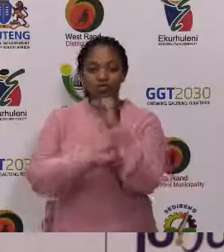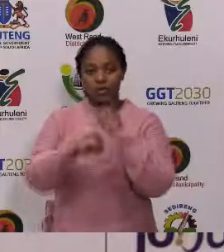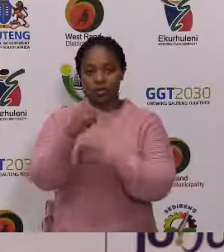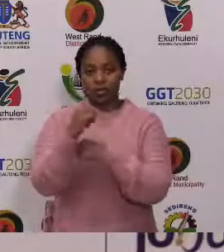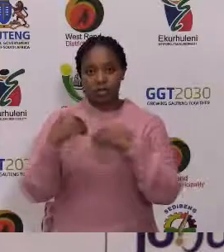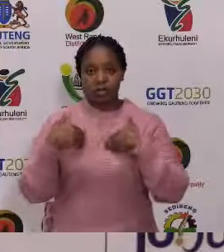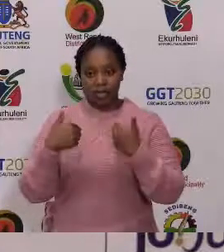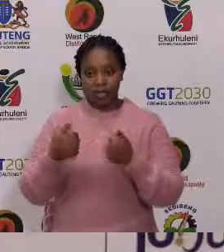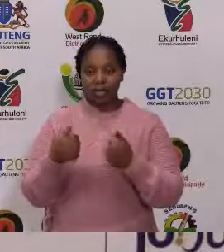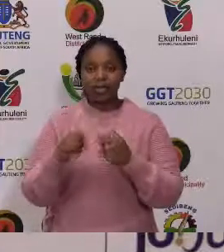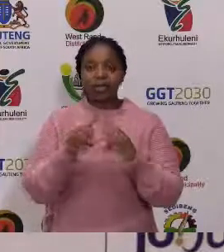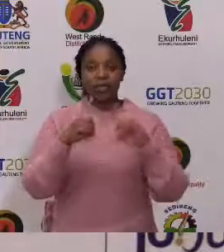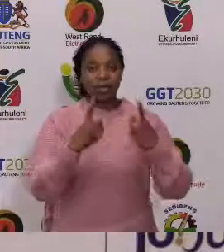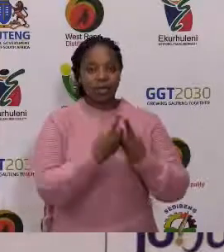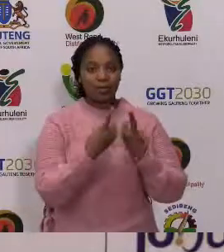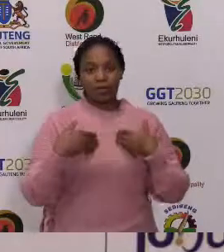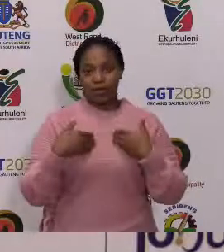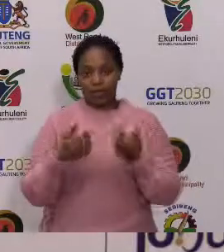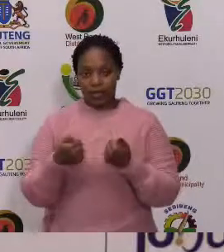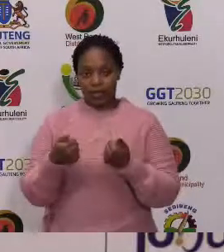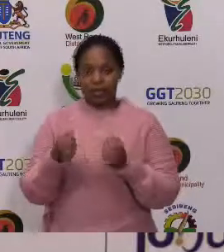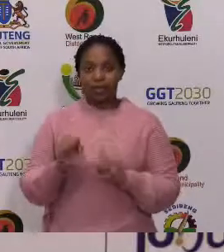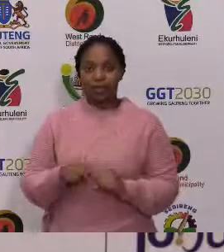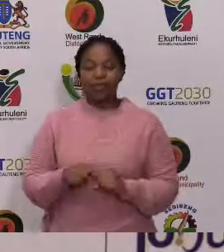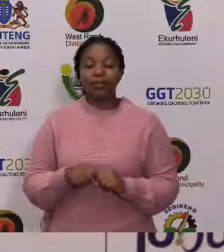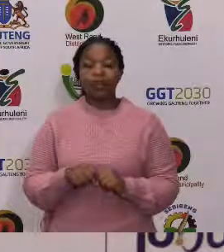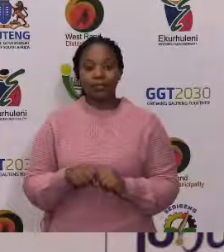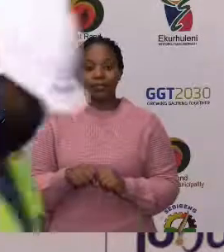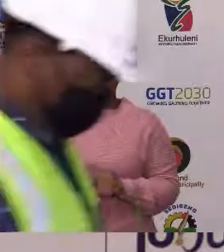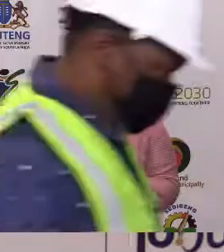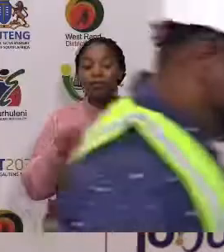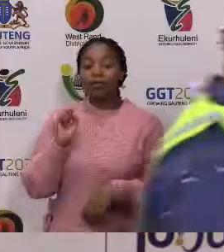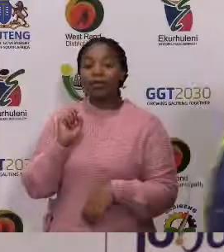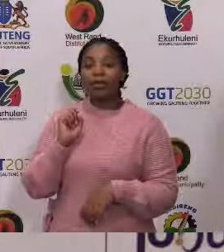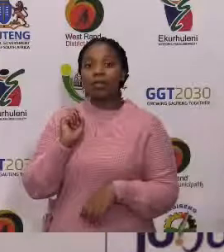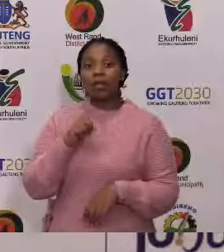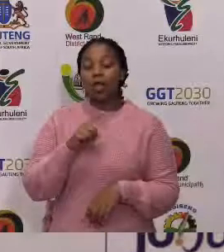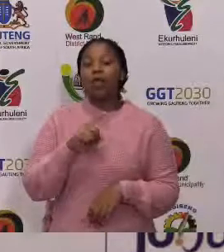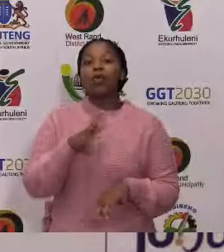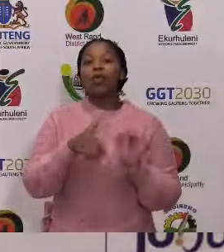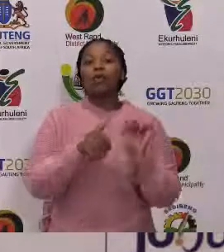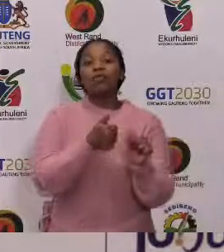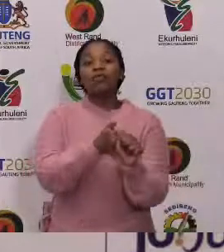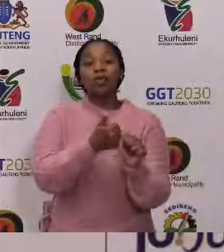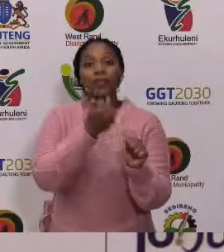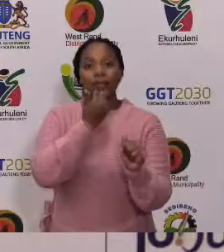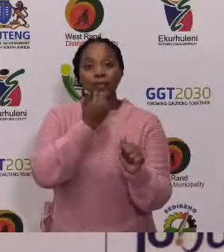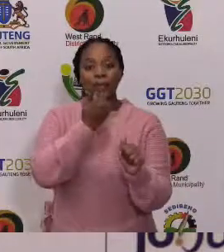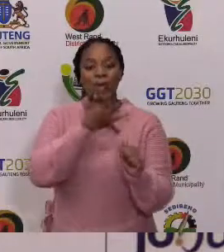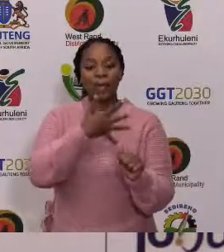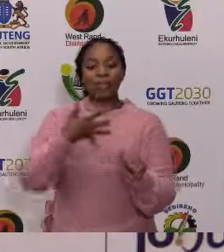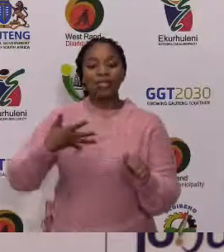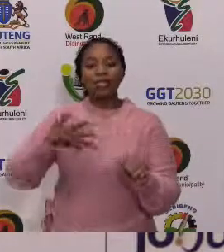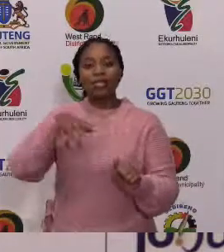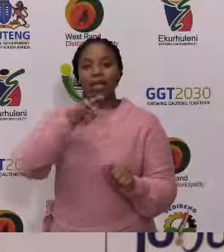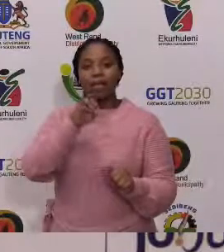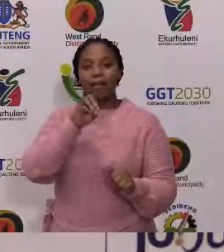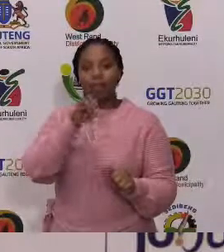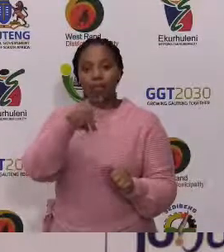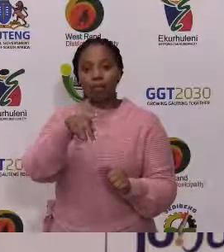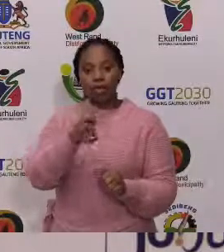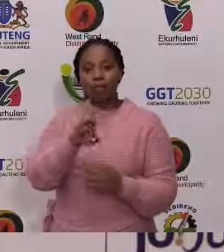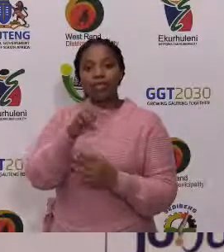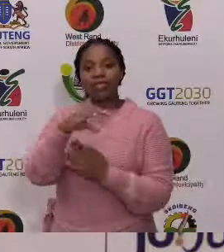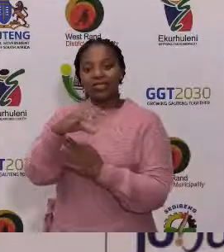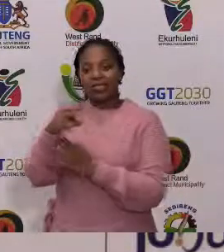the Department of Health. And he will be followed by Ms. Mope, who is the COO of Health, but